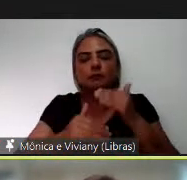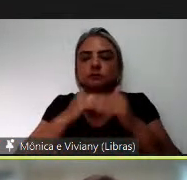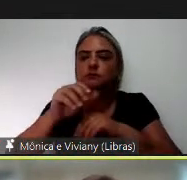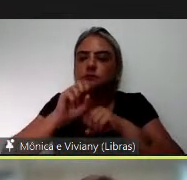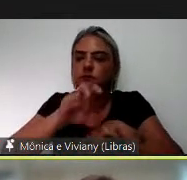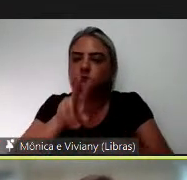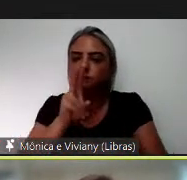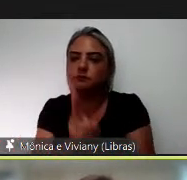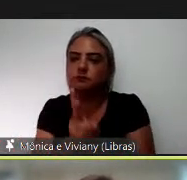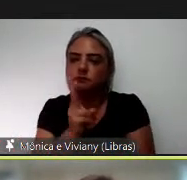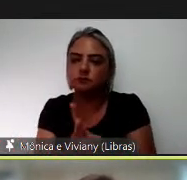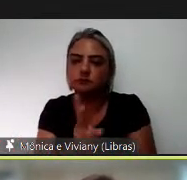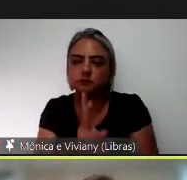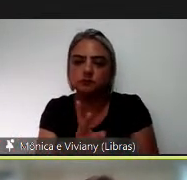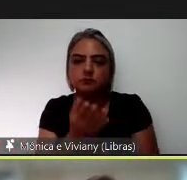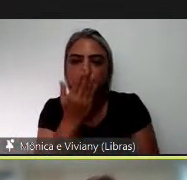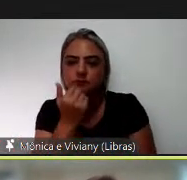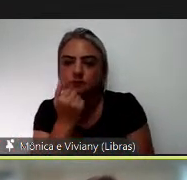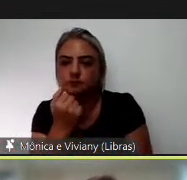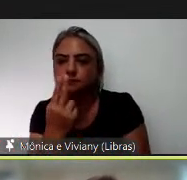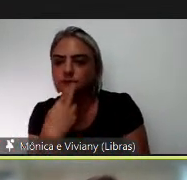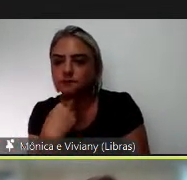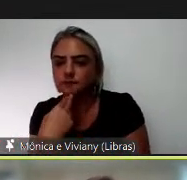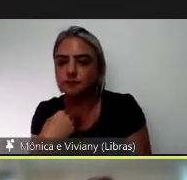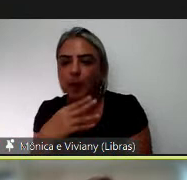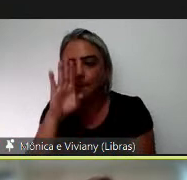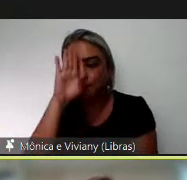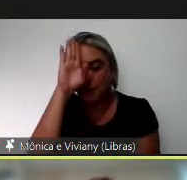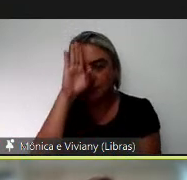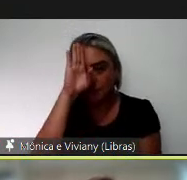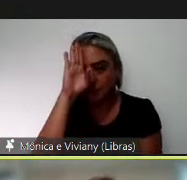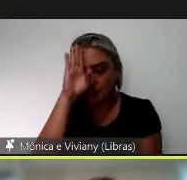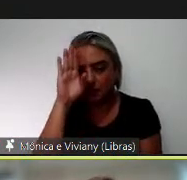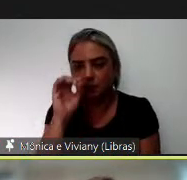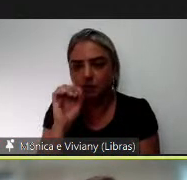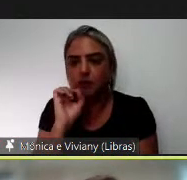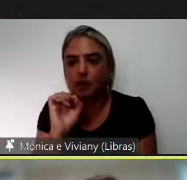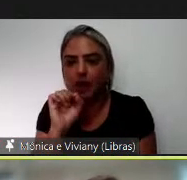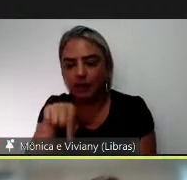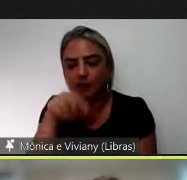to invest in permanent education, nutrition,